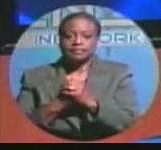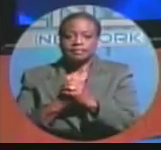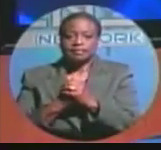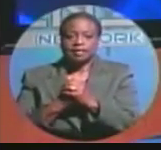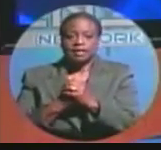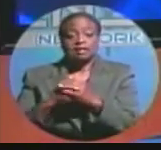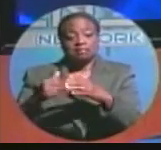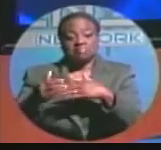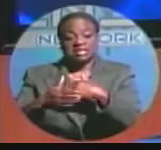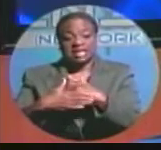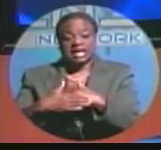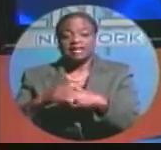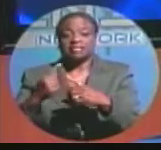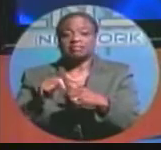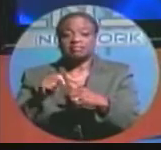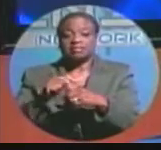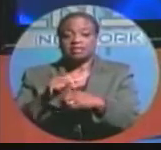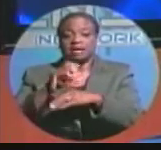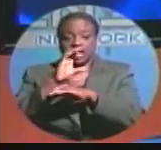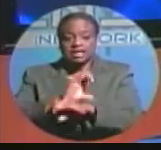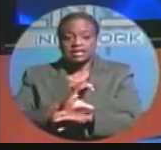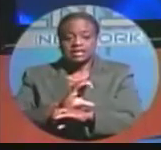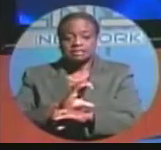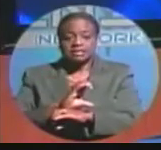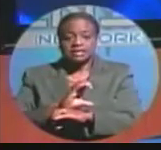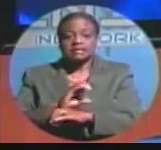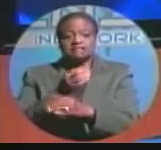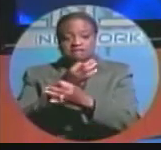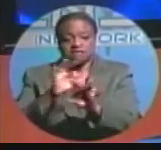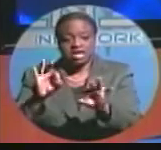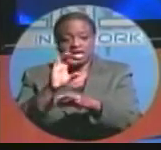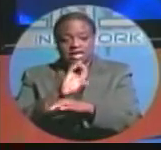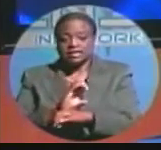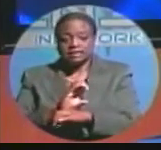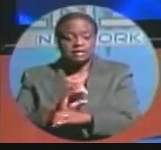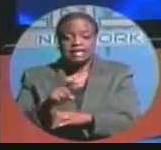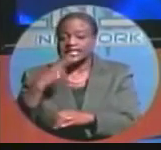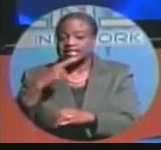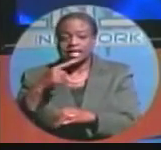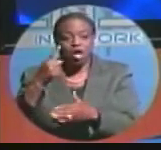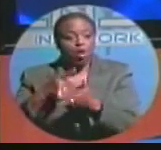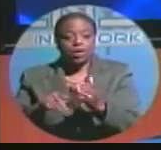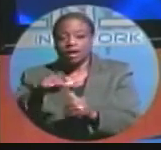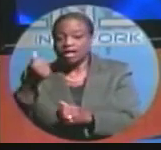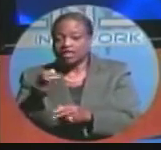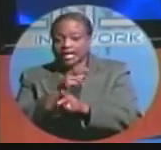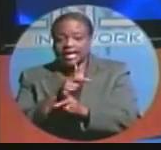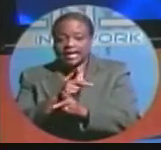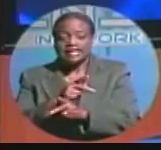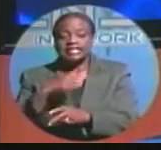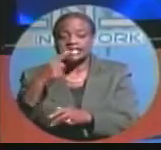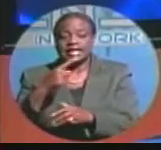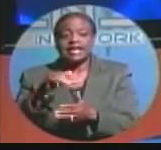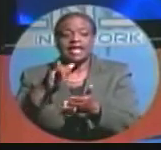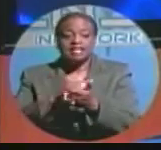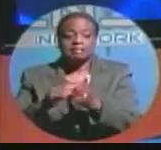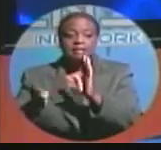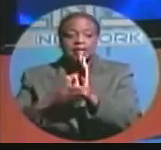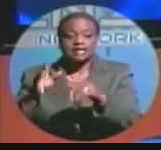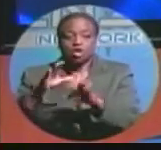custom exemption, the Prime Minister didn't state what other type of assistance may be offered. He said that'll be based on the discretion of the